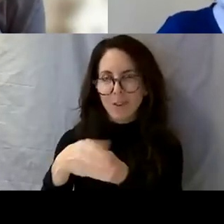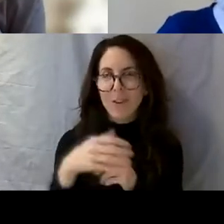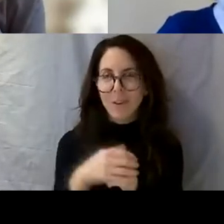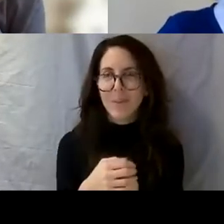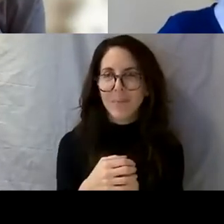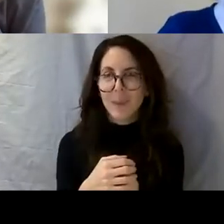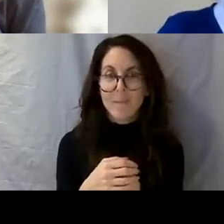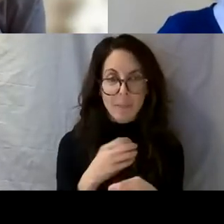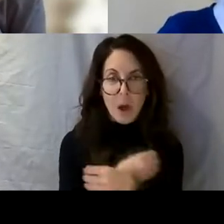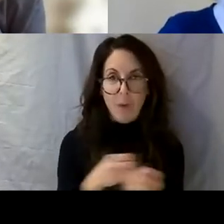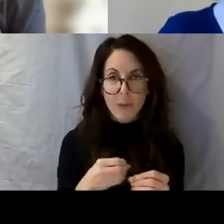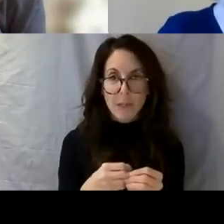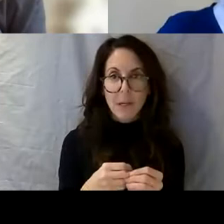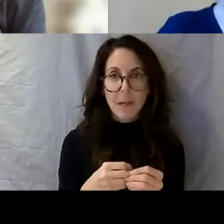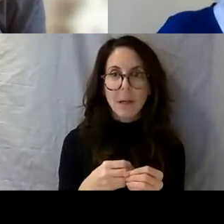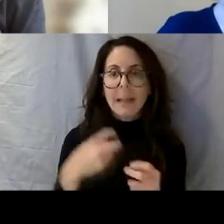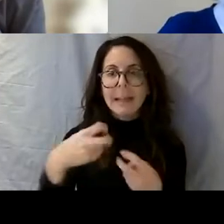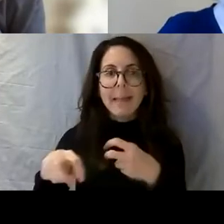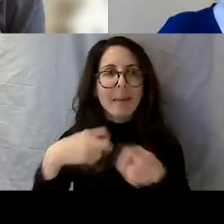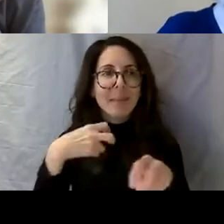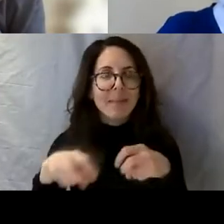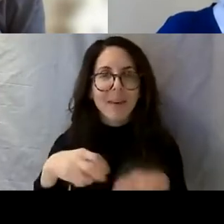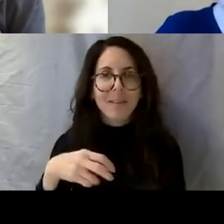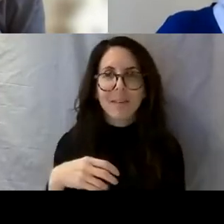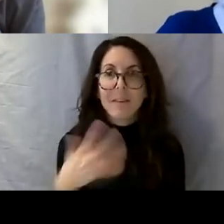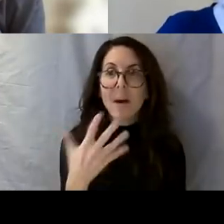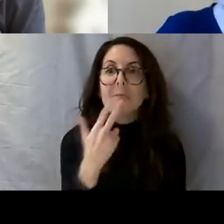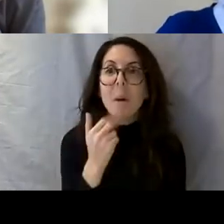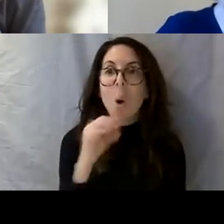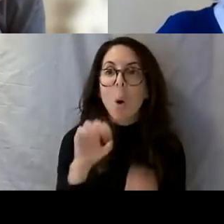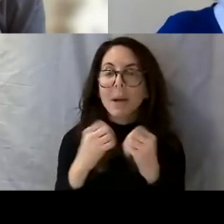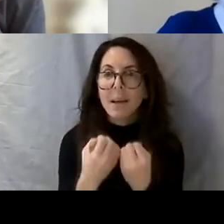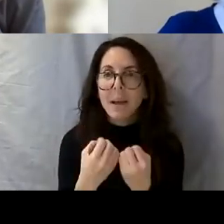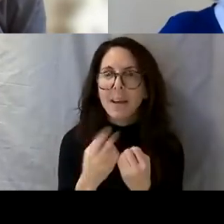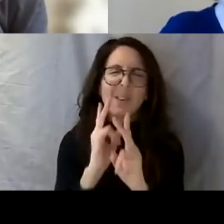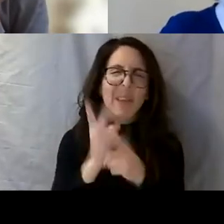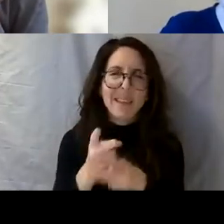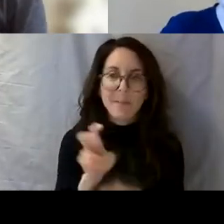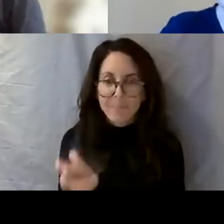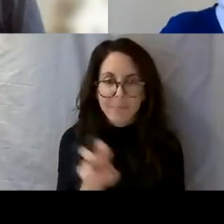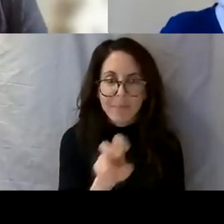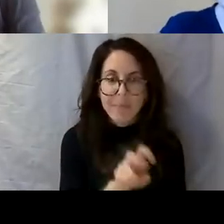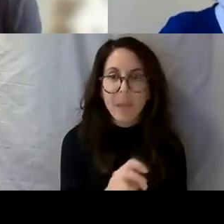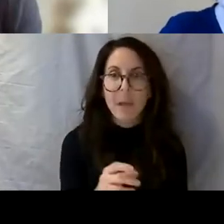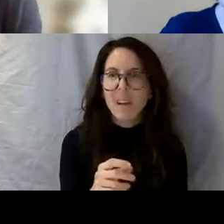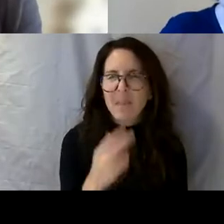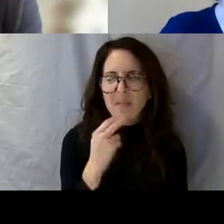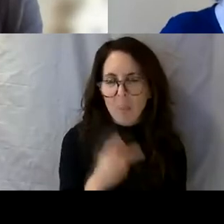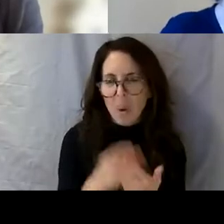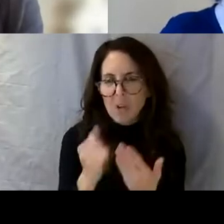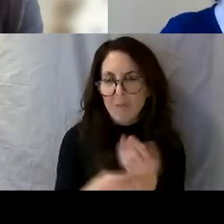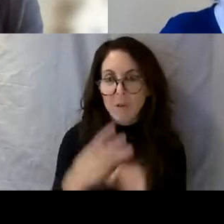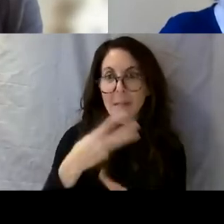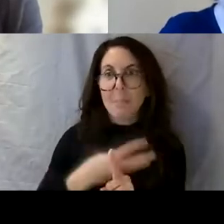to 5 small dance organizations to do a project that lasted for about 6 months. And that